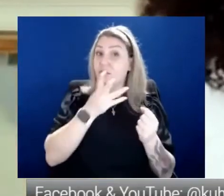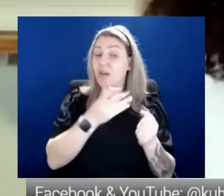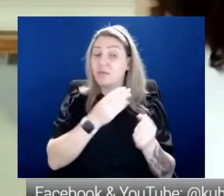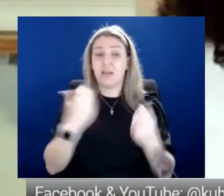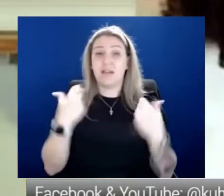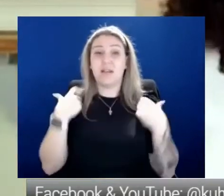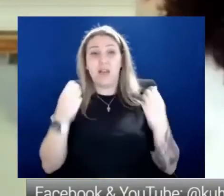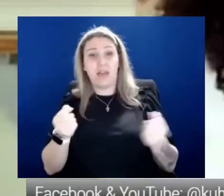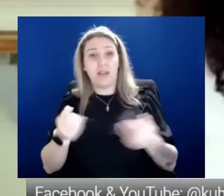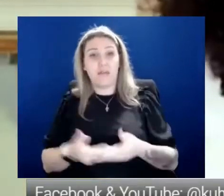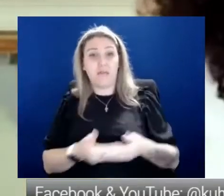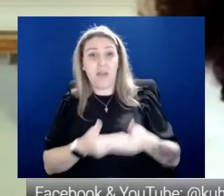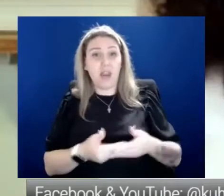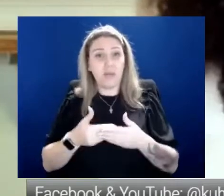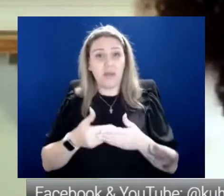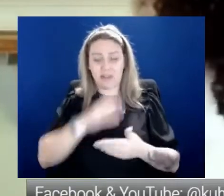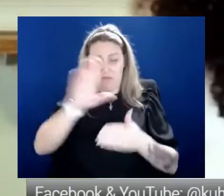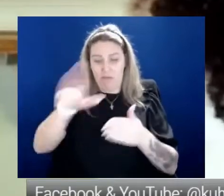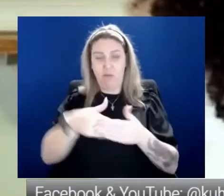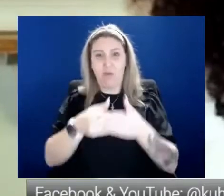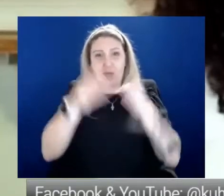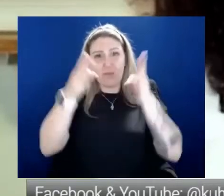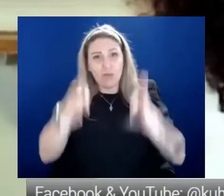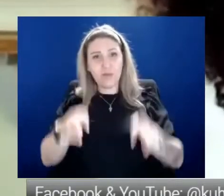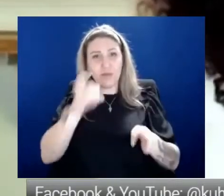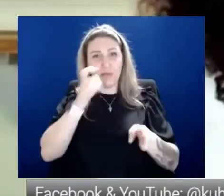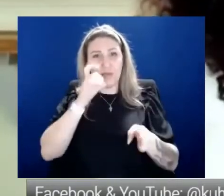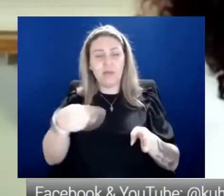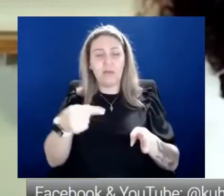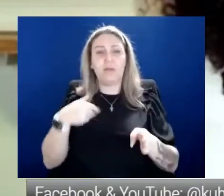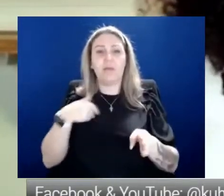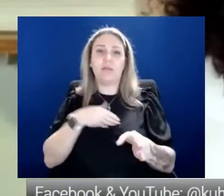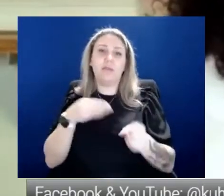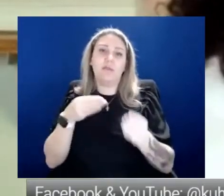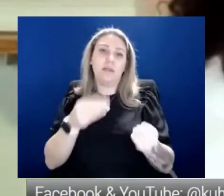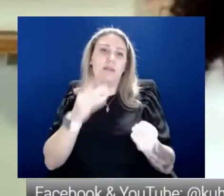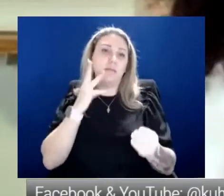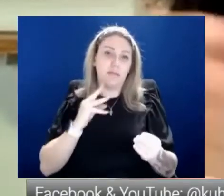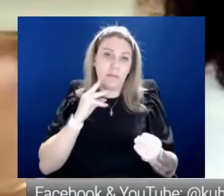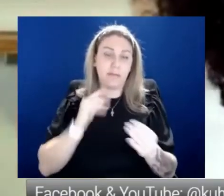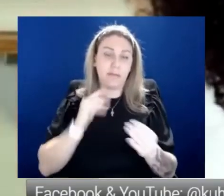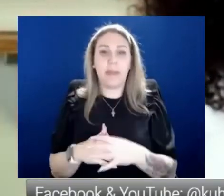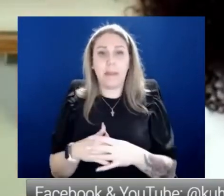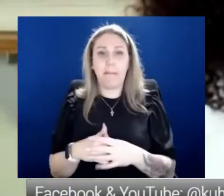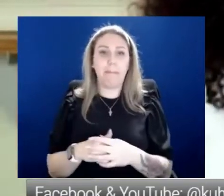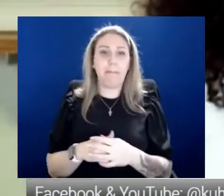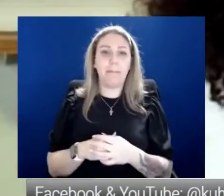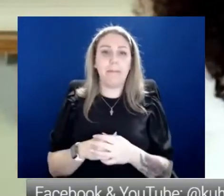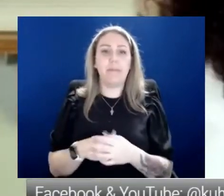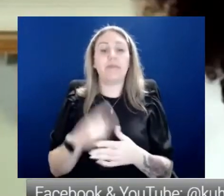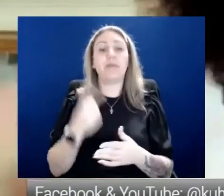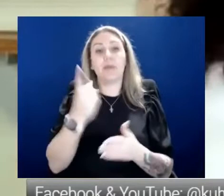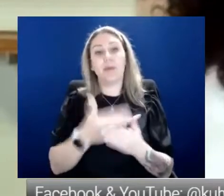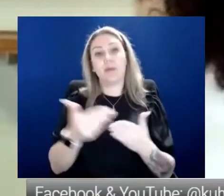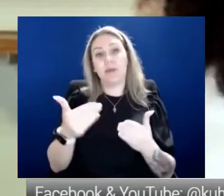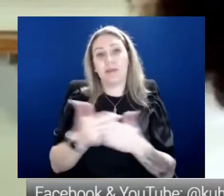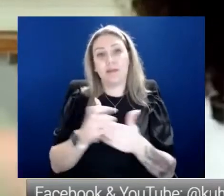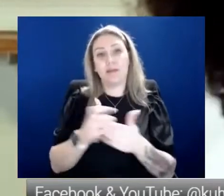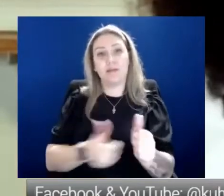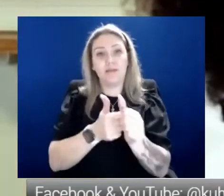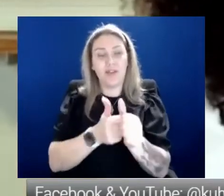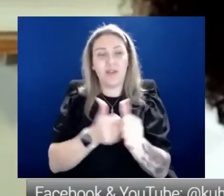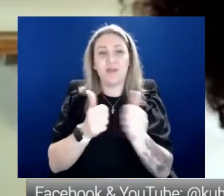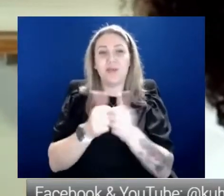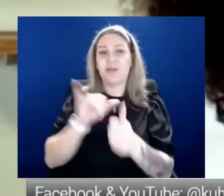person, not just the feeding experience. And one of the things that I've followed in Jenny's footsteps and